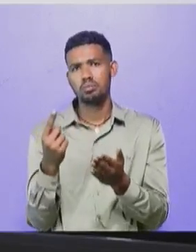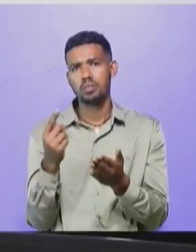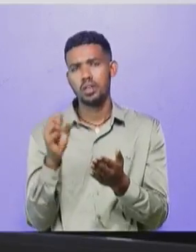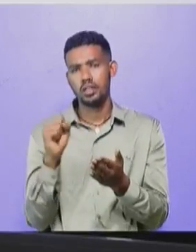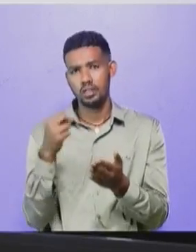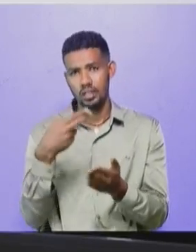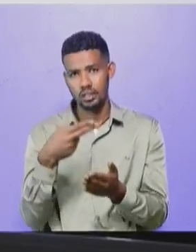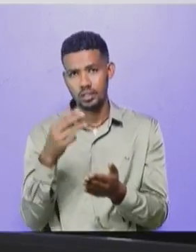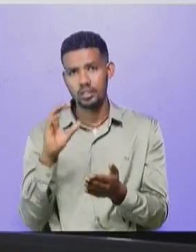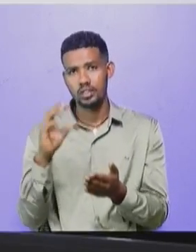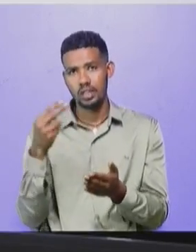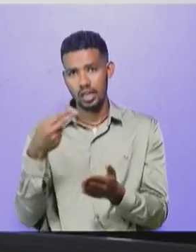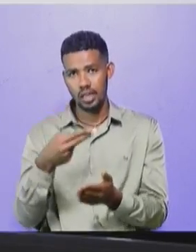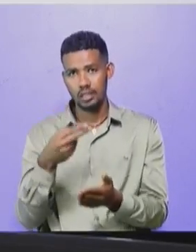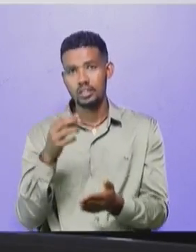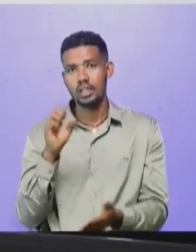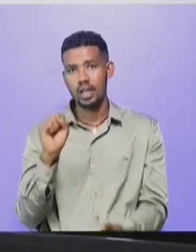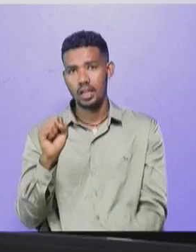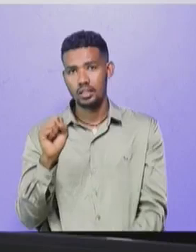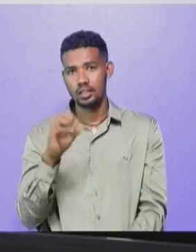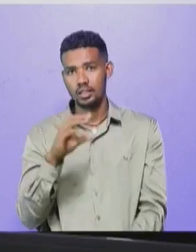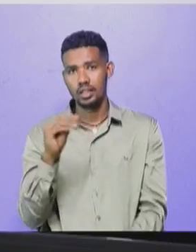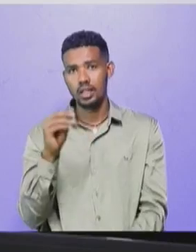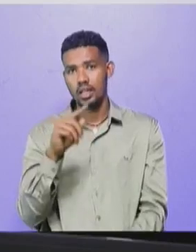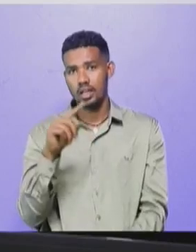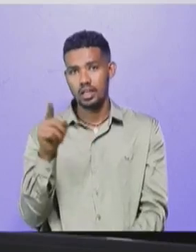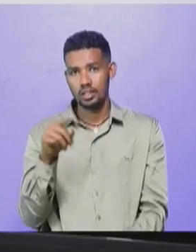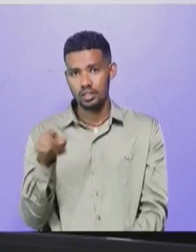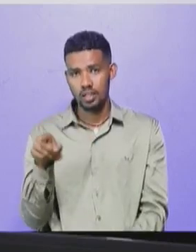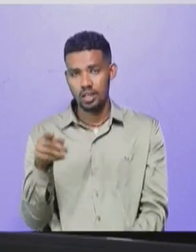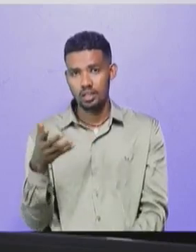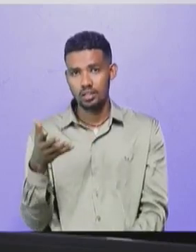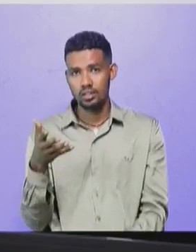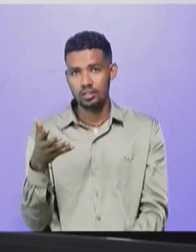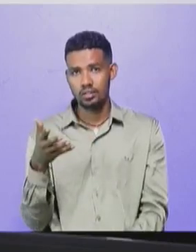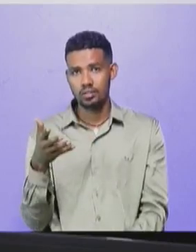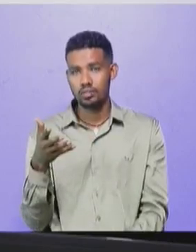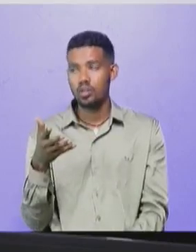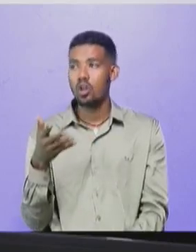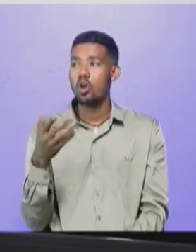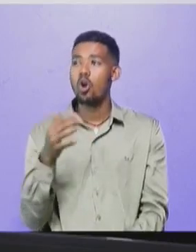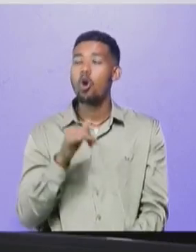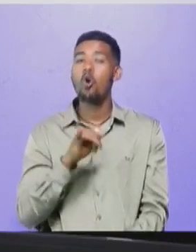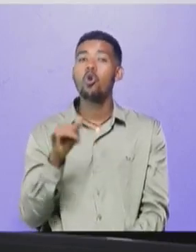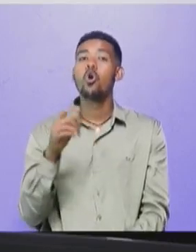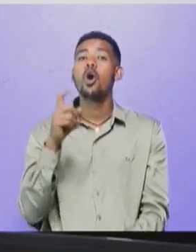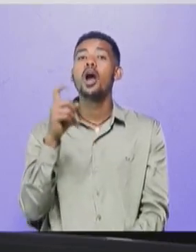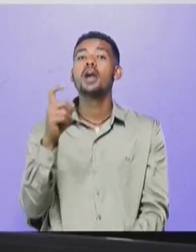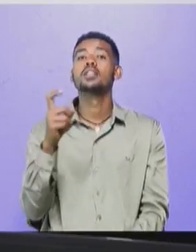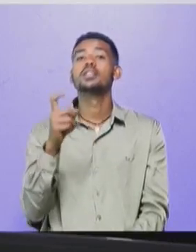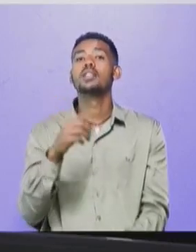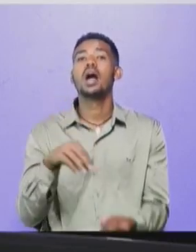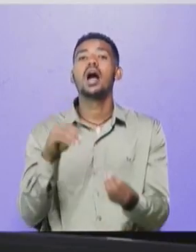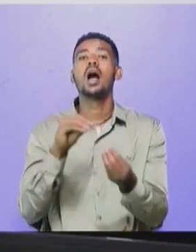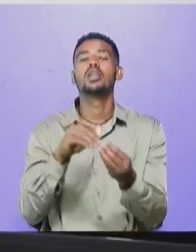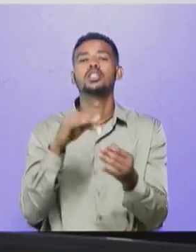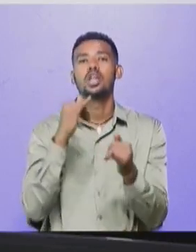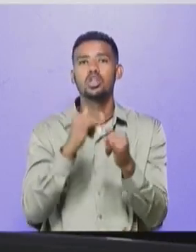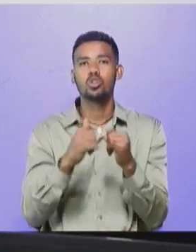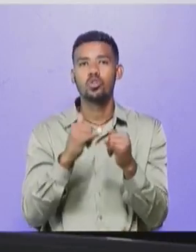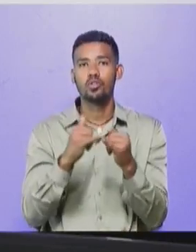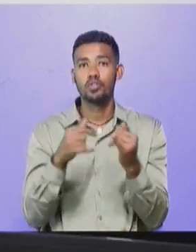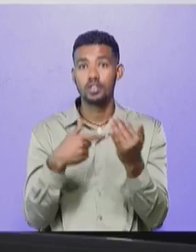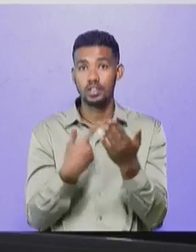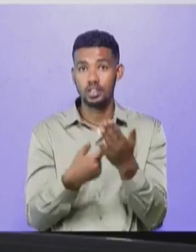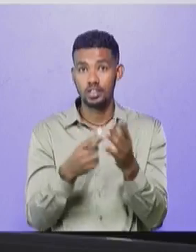sh, ch, s, and z, z, also x add at the end of